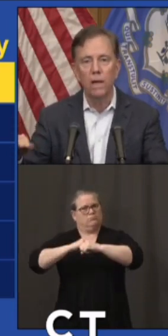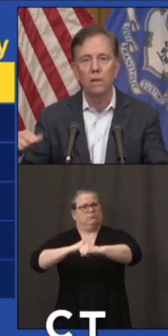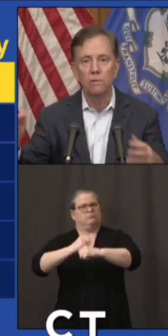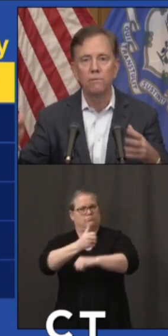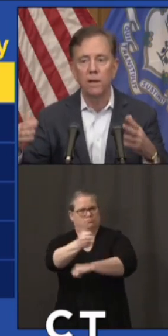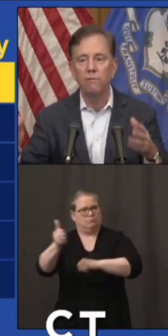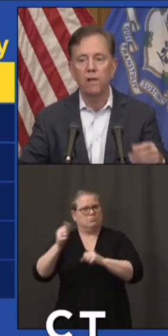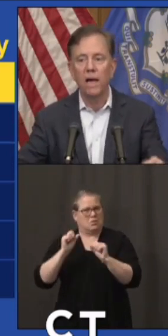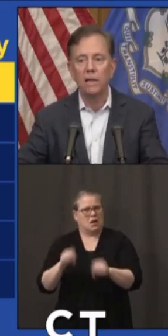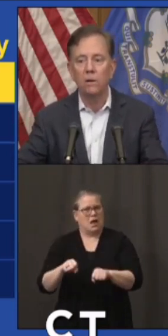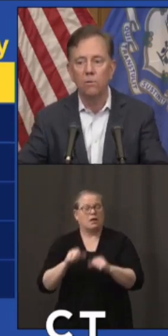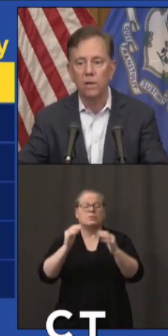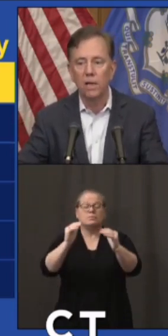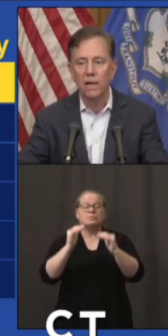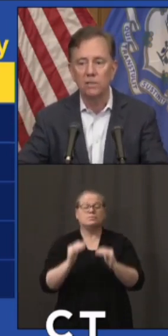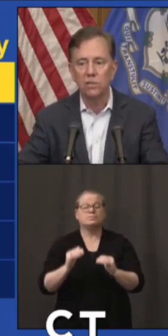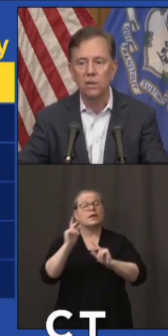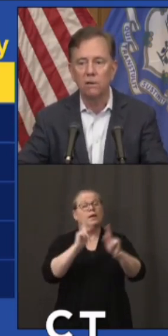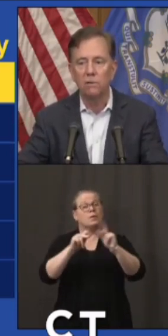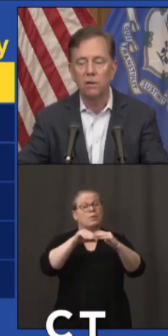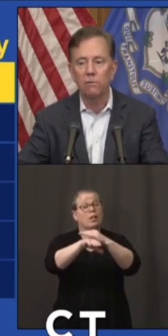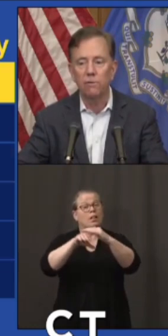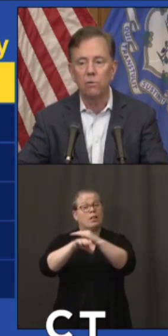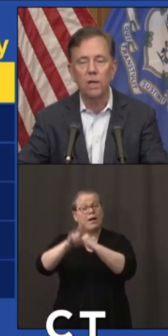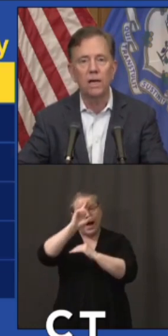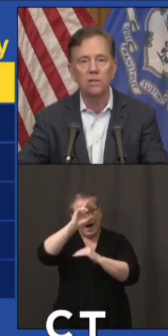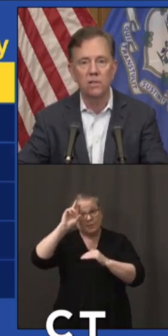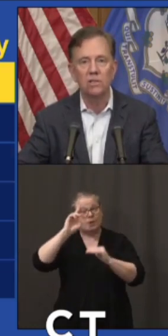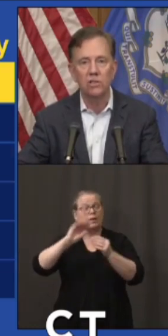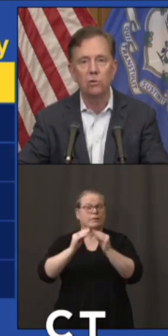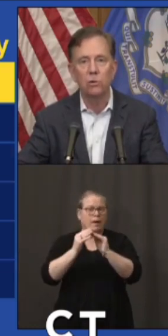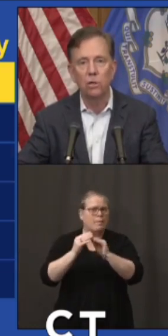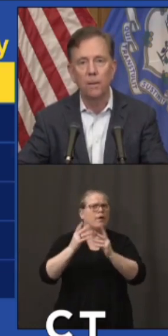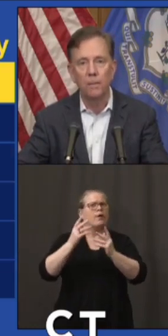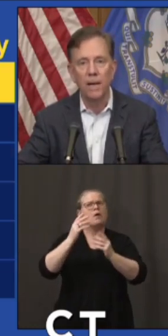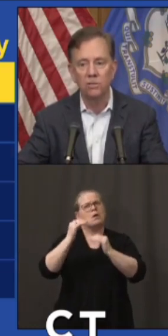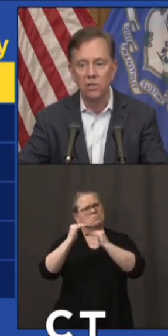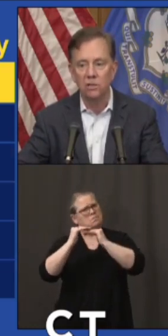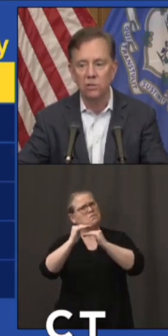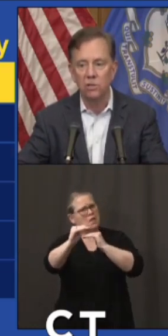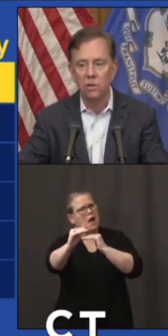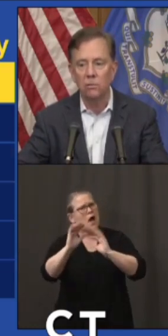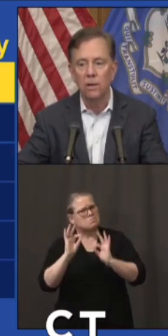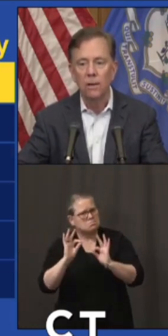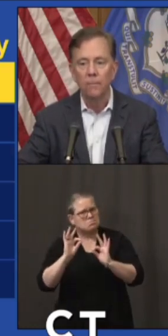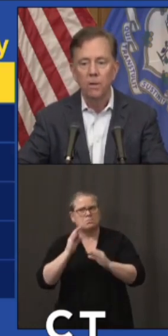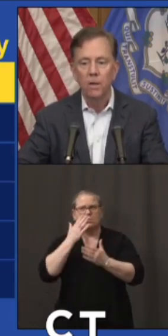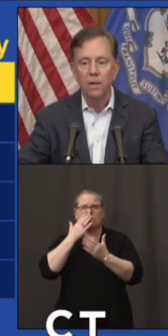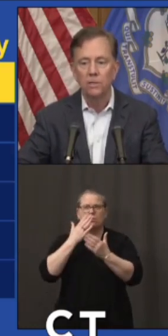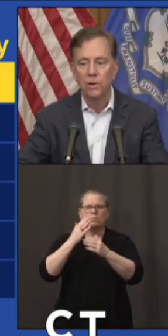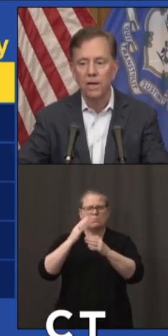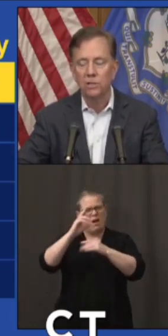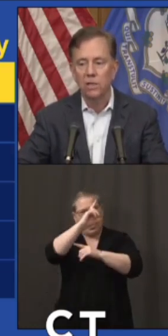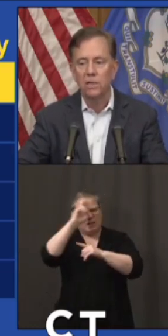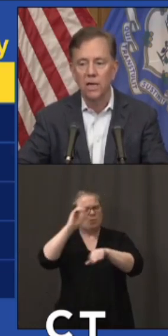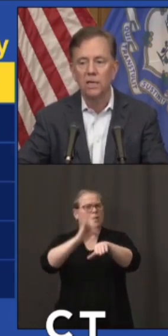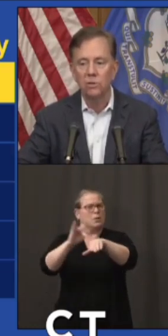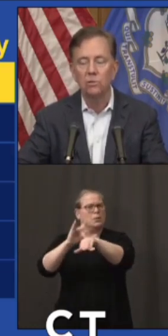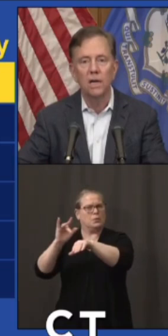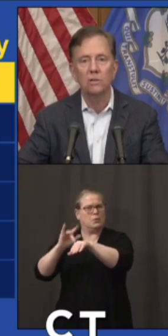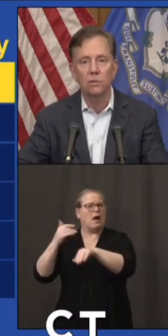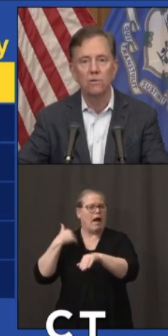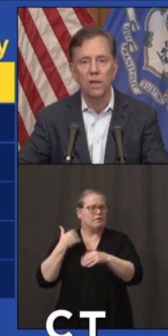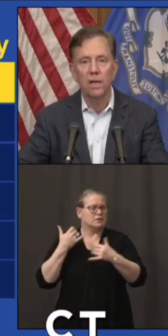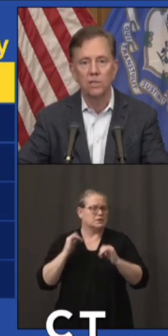Hospitalizations relatively flat over the last few days, at least still good capacity, as you know, and tragically